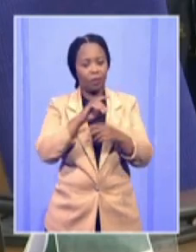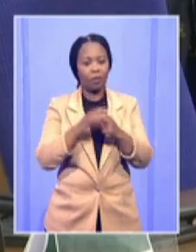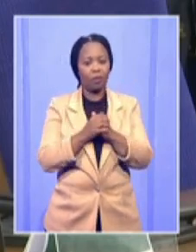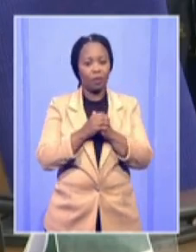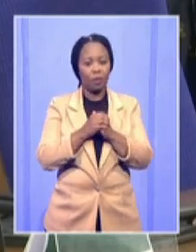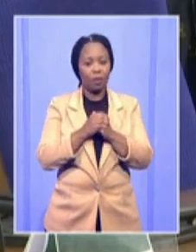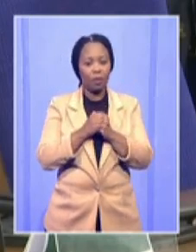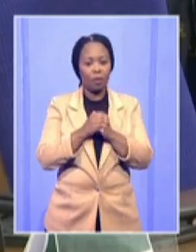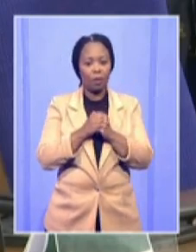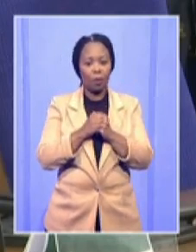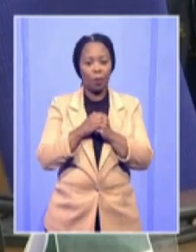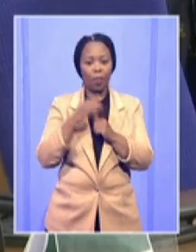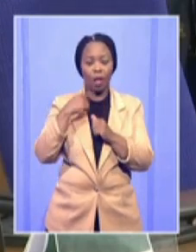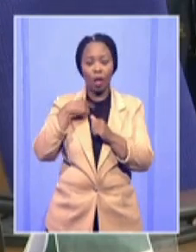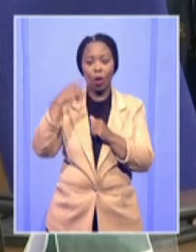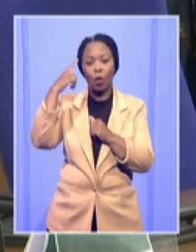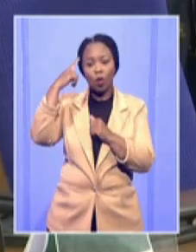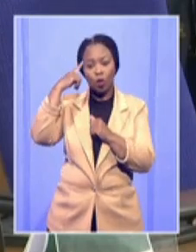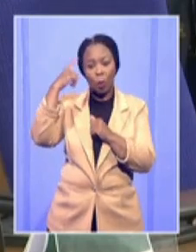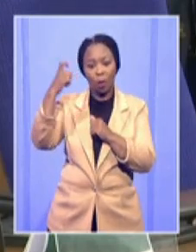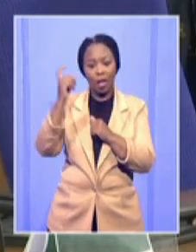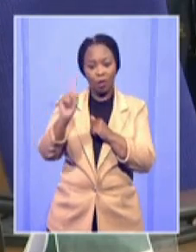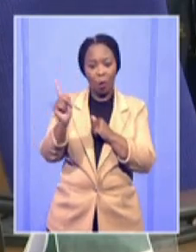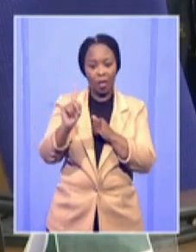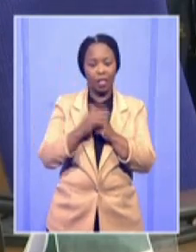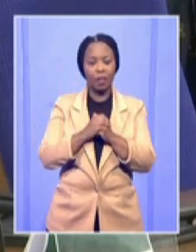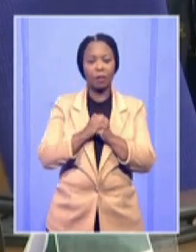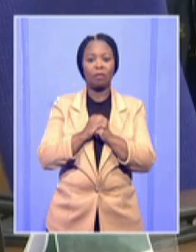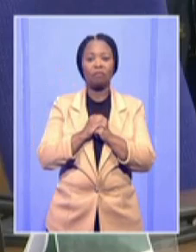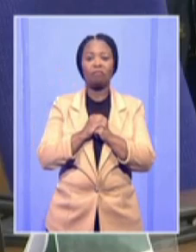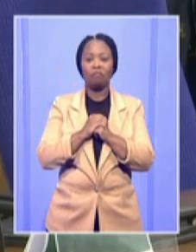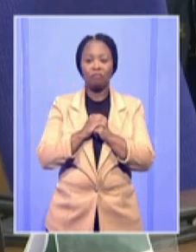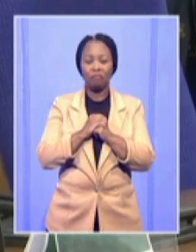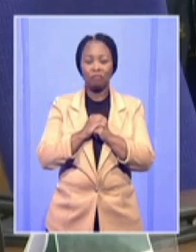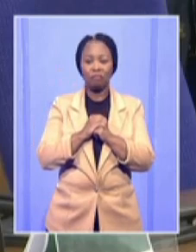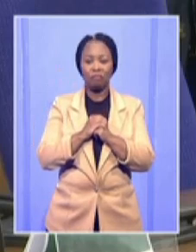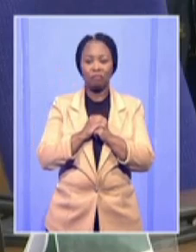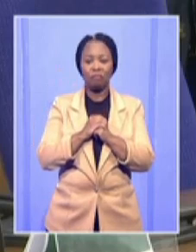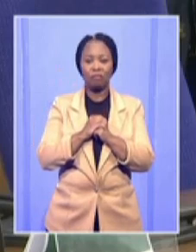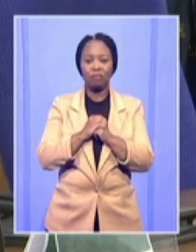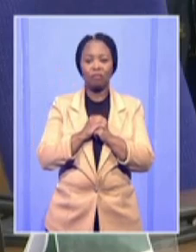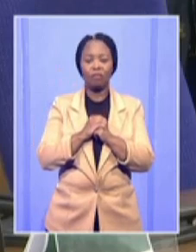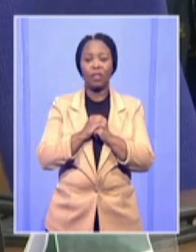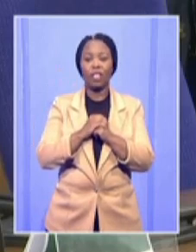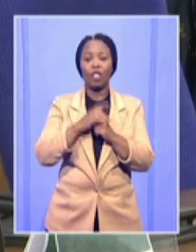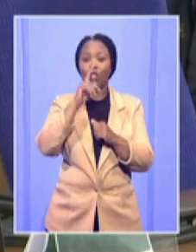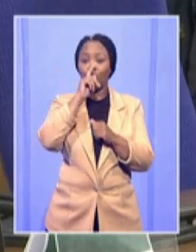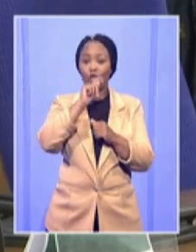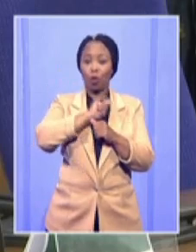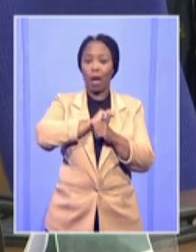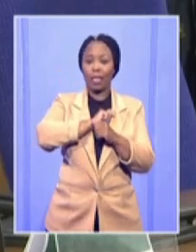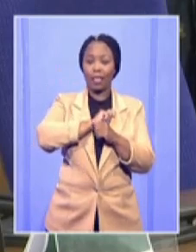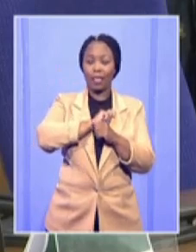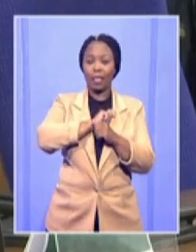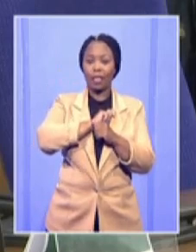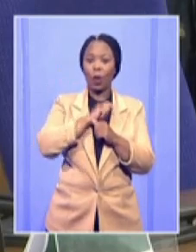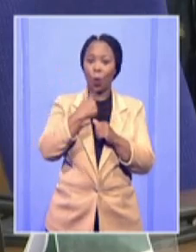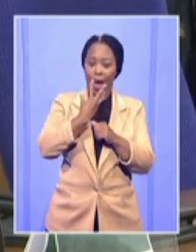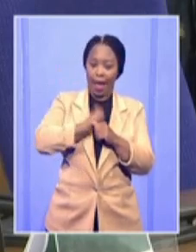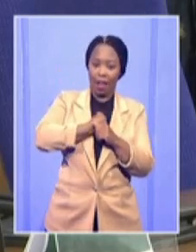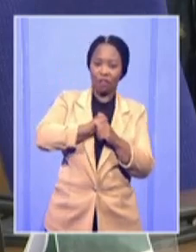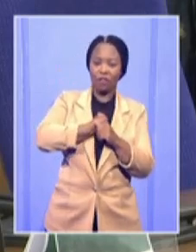believe that we can take away trust from our eyes and hope to walk again.